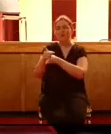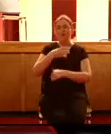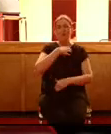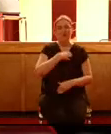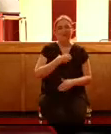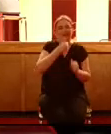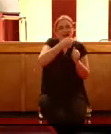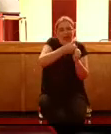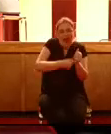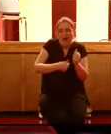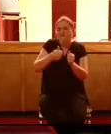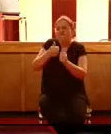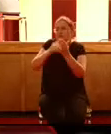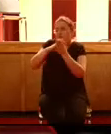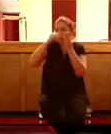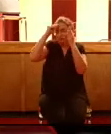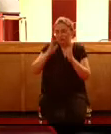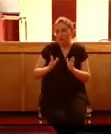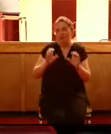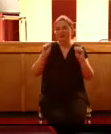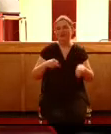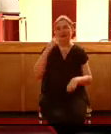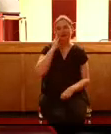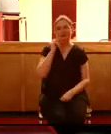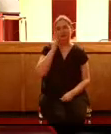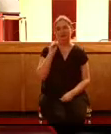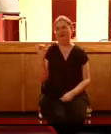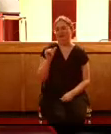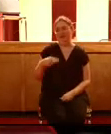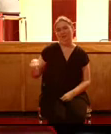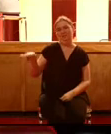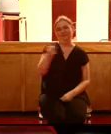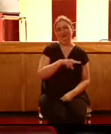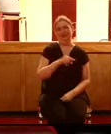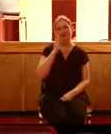in our county could experience what those students experience.